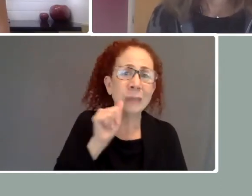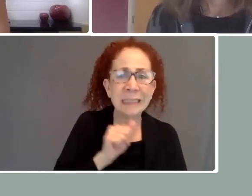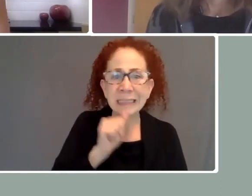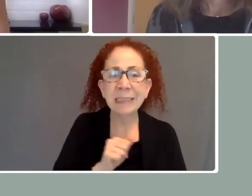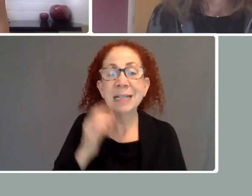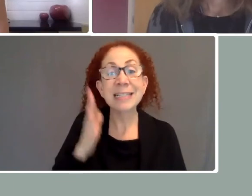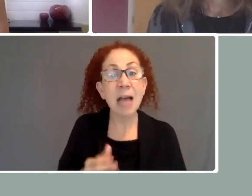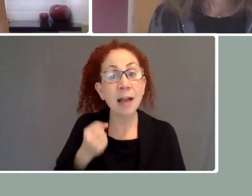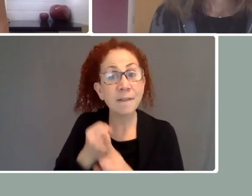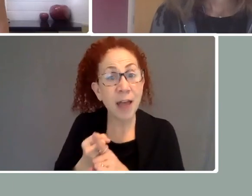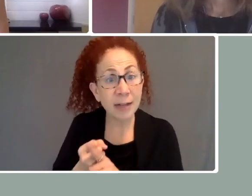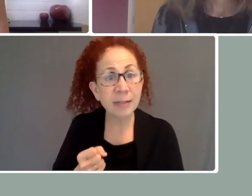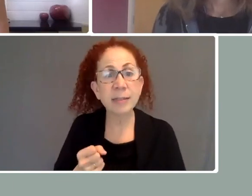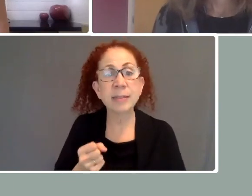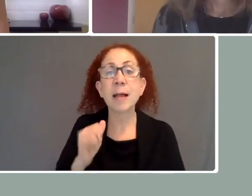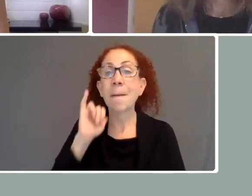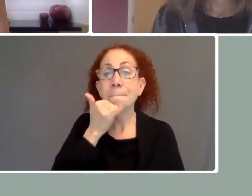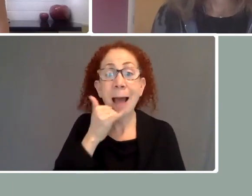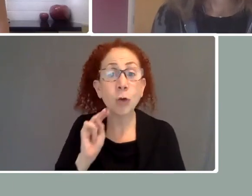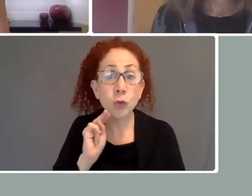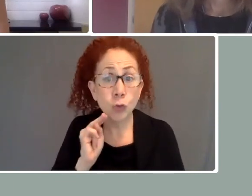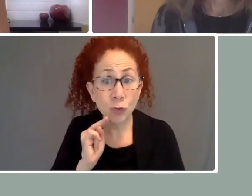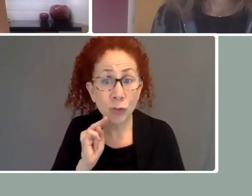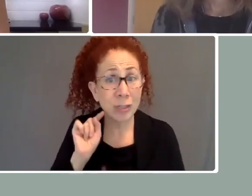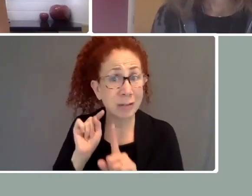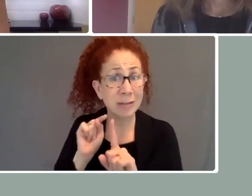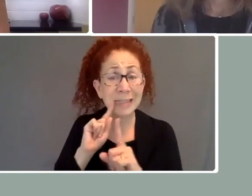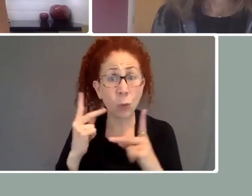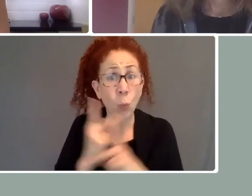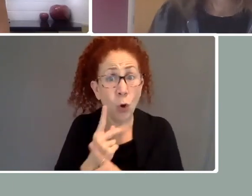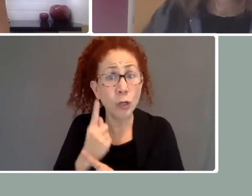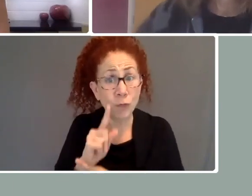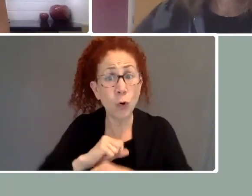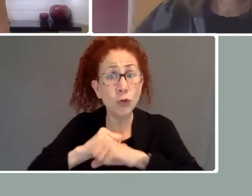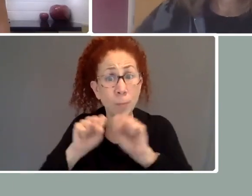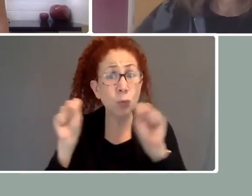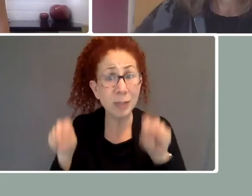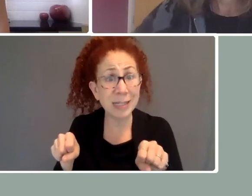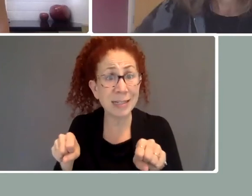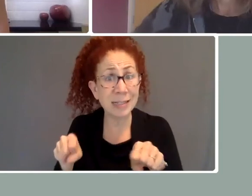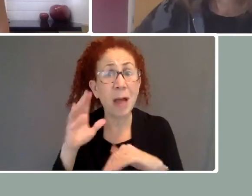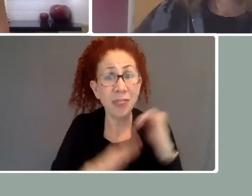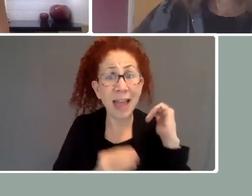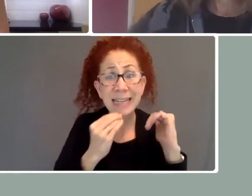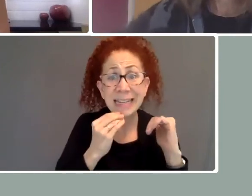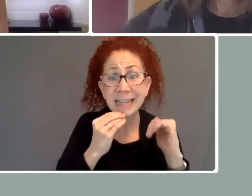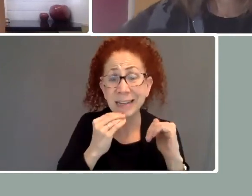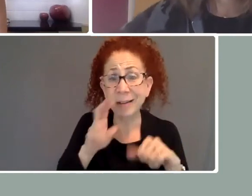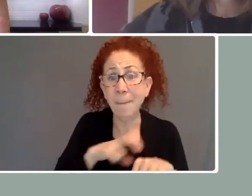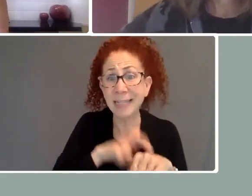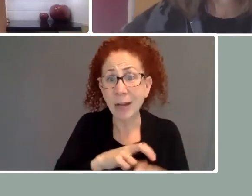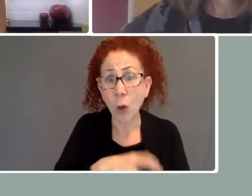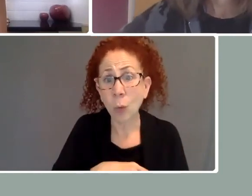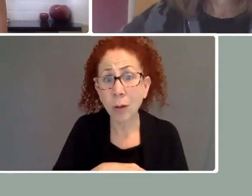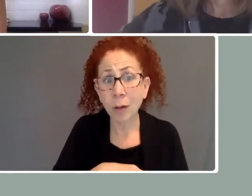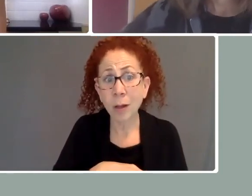side effects, malnutrition is worse for your immune system than eating a baked potato. So it's